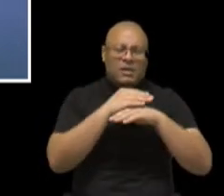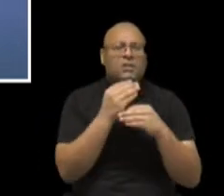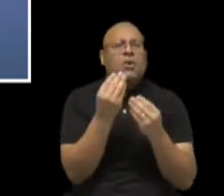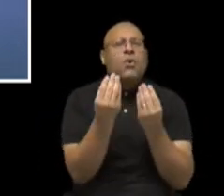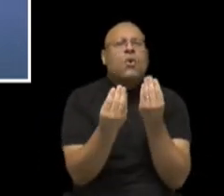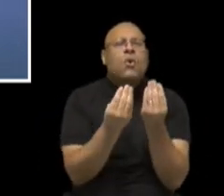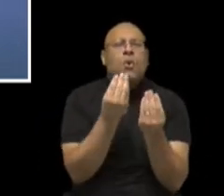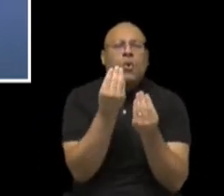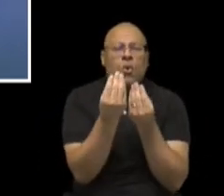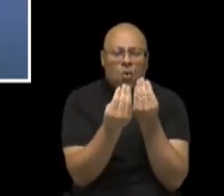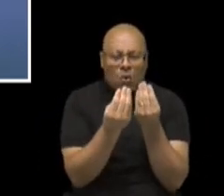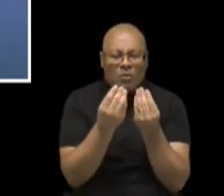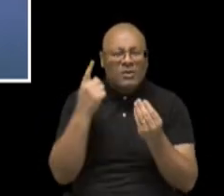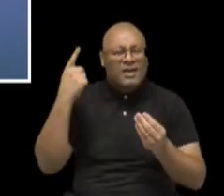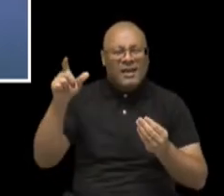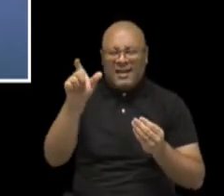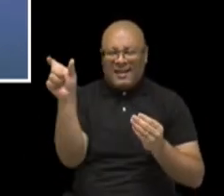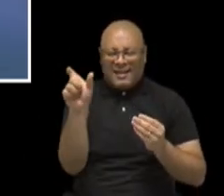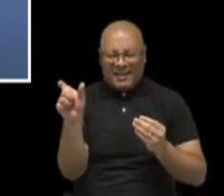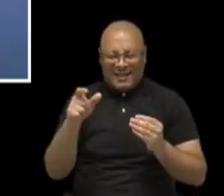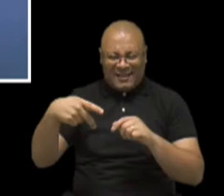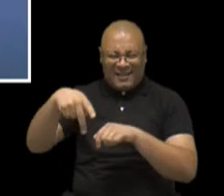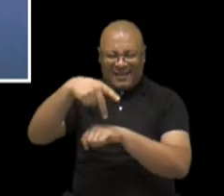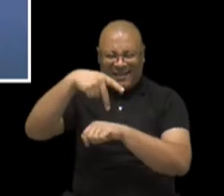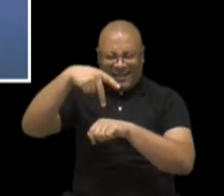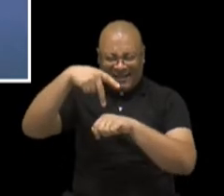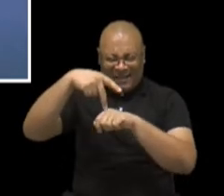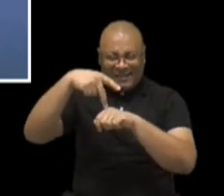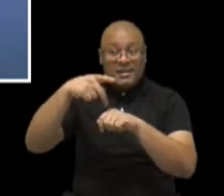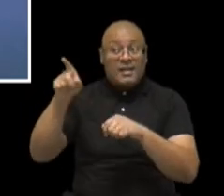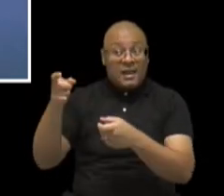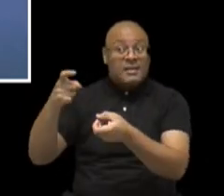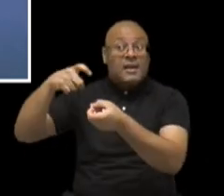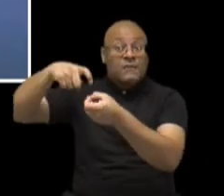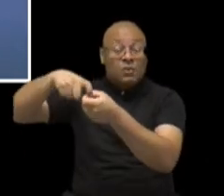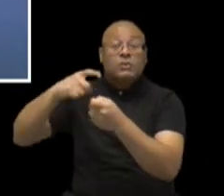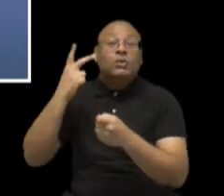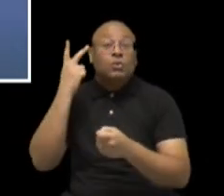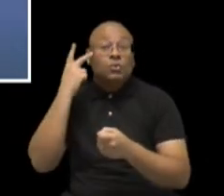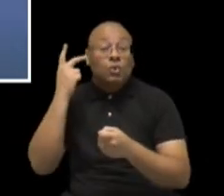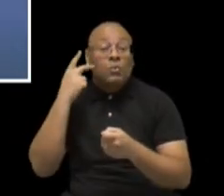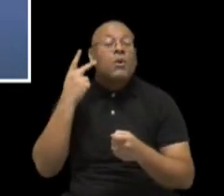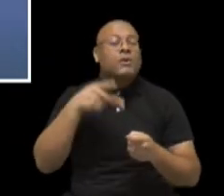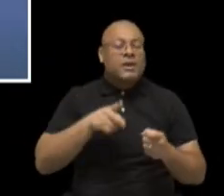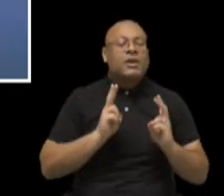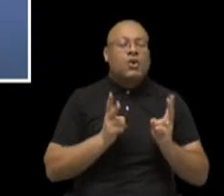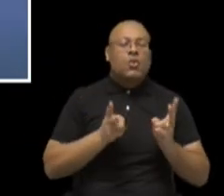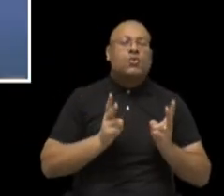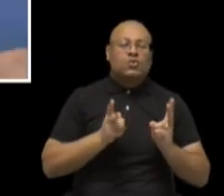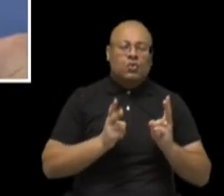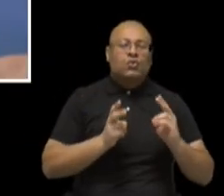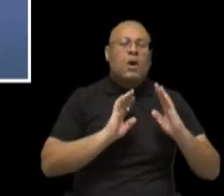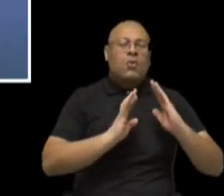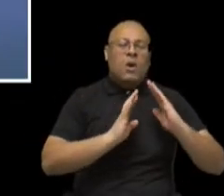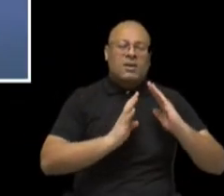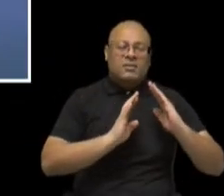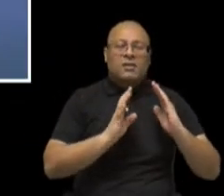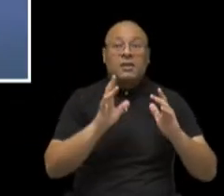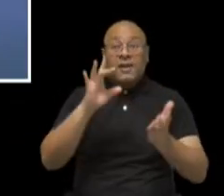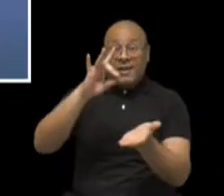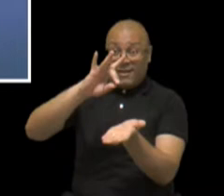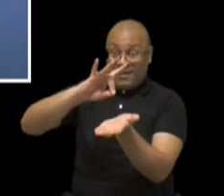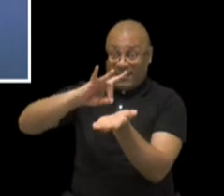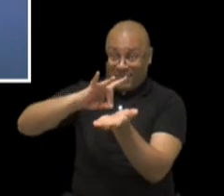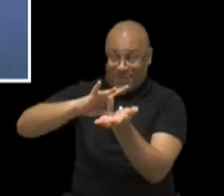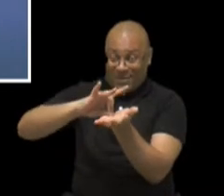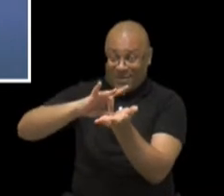eles estão voltando à quarentena e como aqui a gente continua nessa quarentena. E o nosso papo hoje é sobre criatividade. E a verdade é que